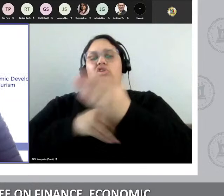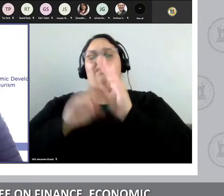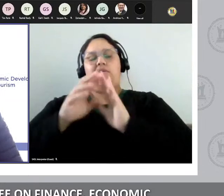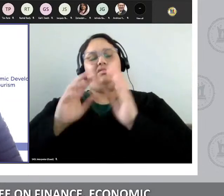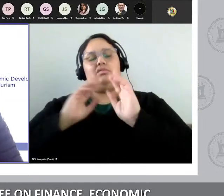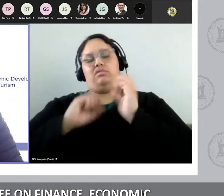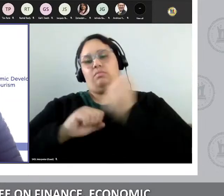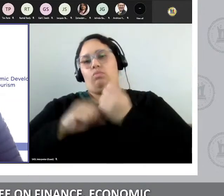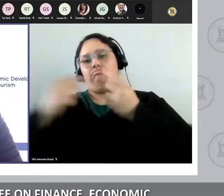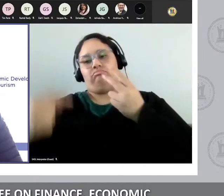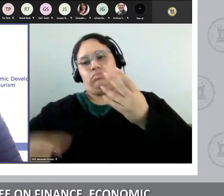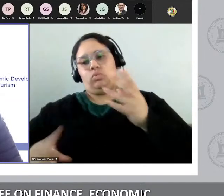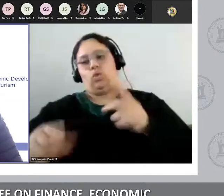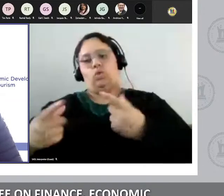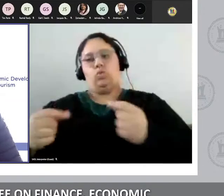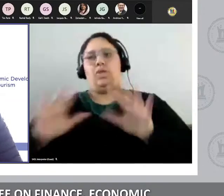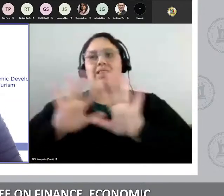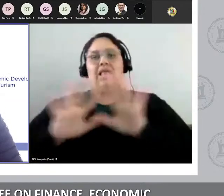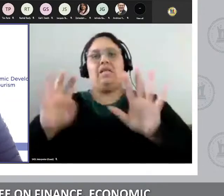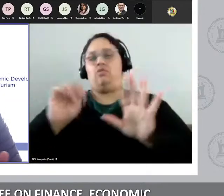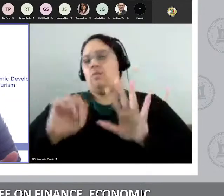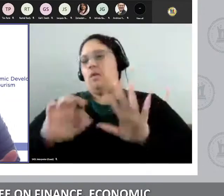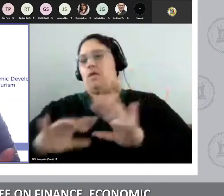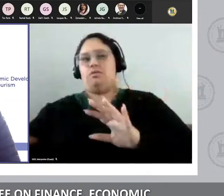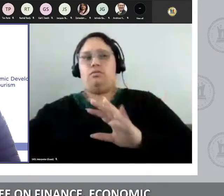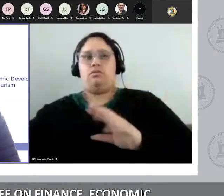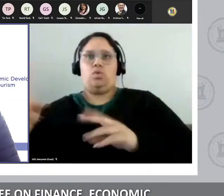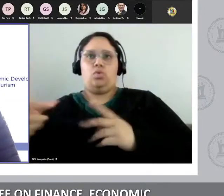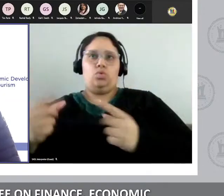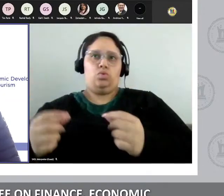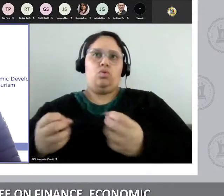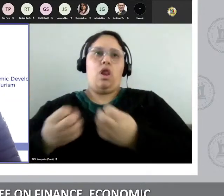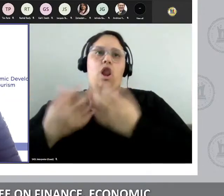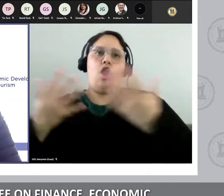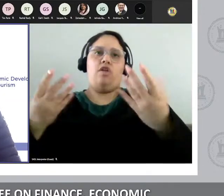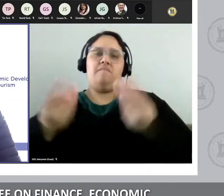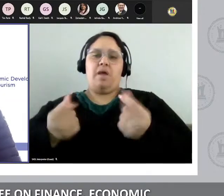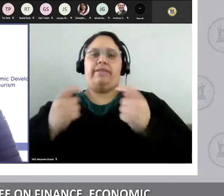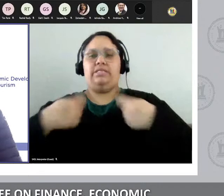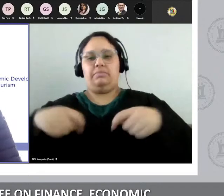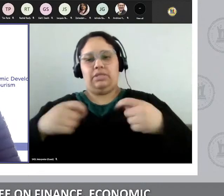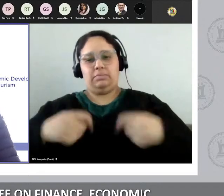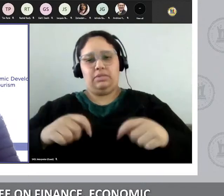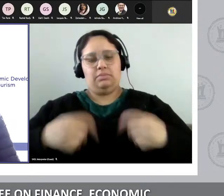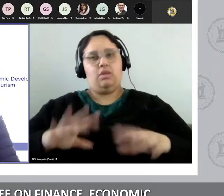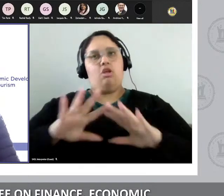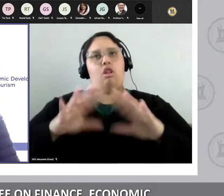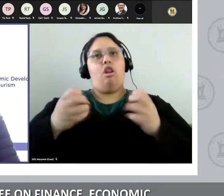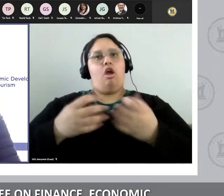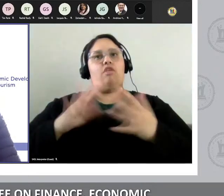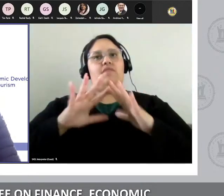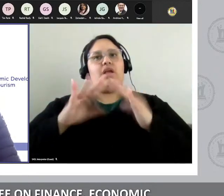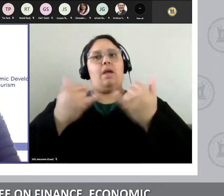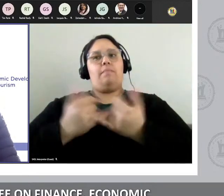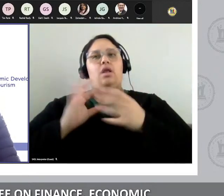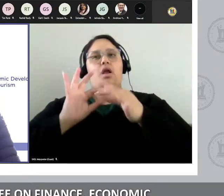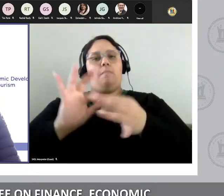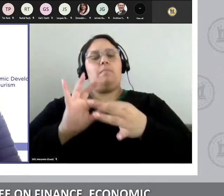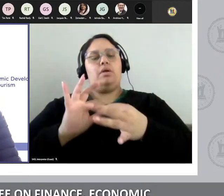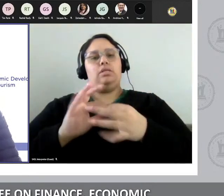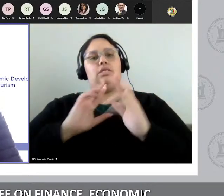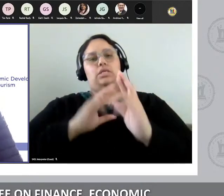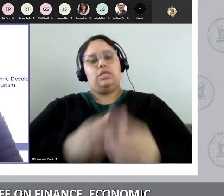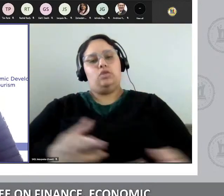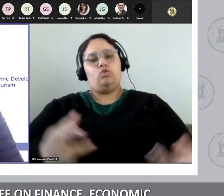cetera. And that will be in the tens of millions. So a lot of money already being spent, a lot of companies already committing resources, but the